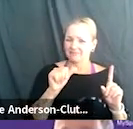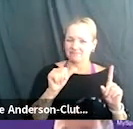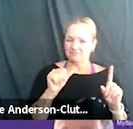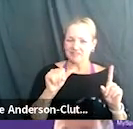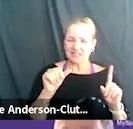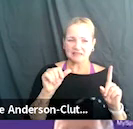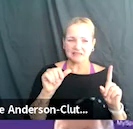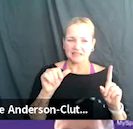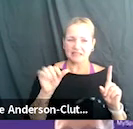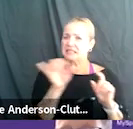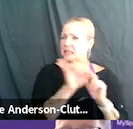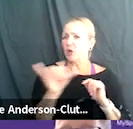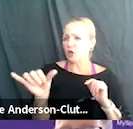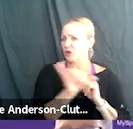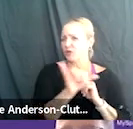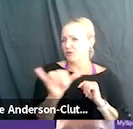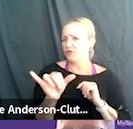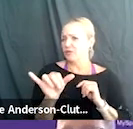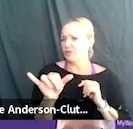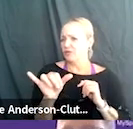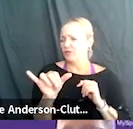time when he would do those kind of things.